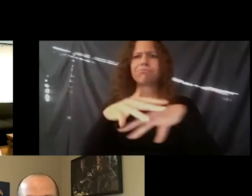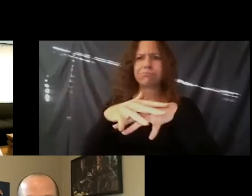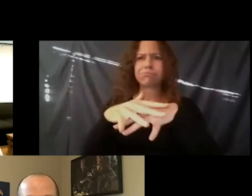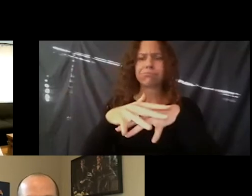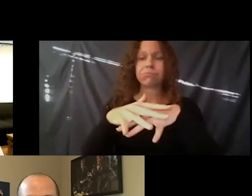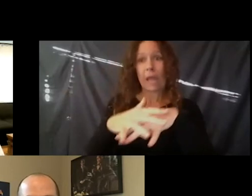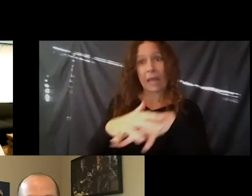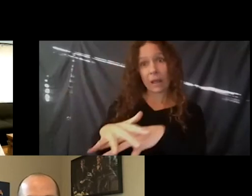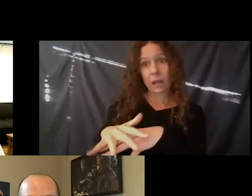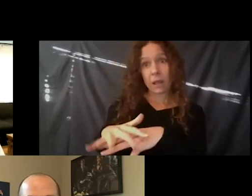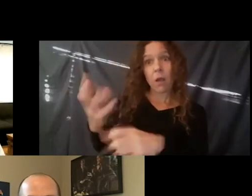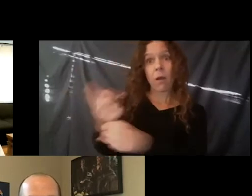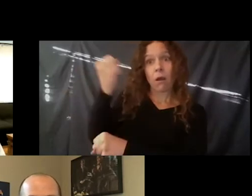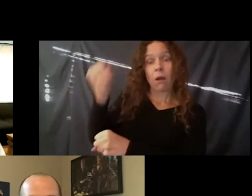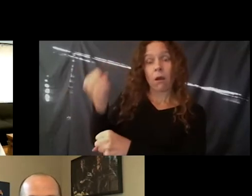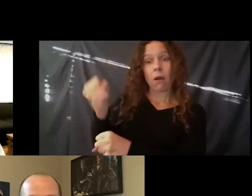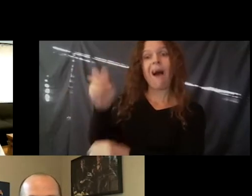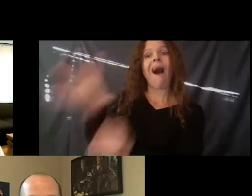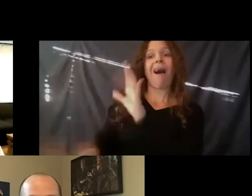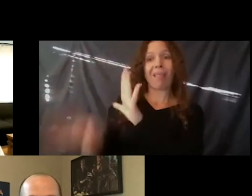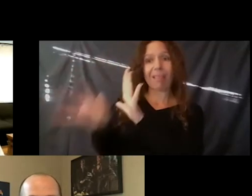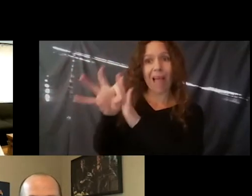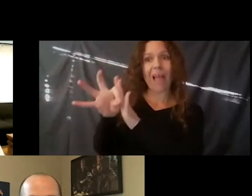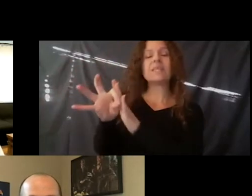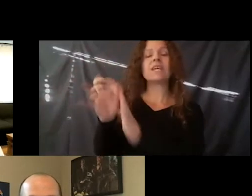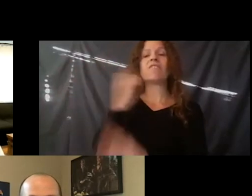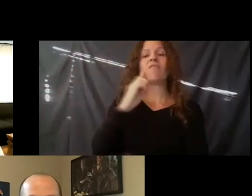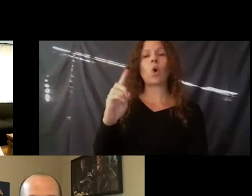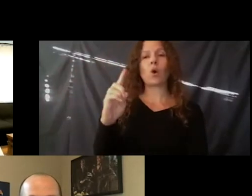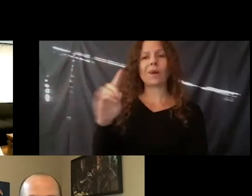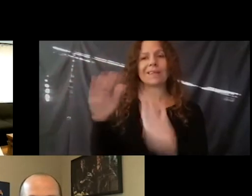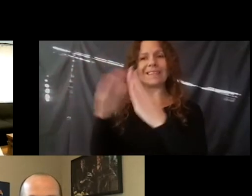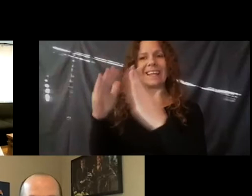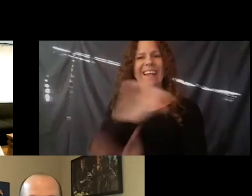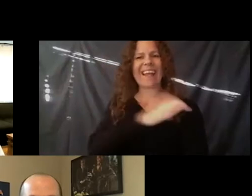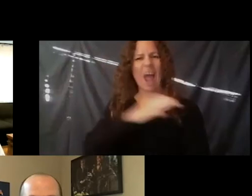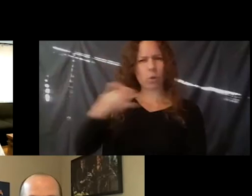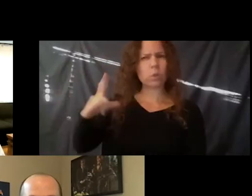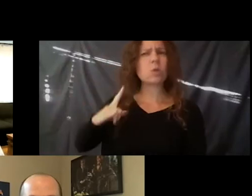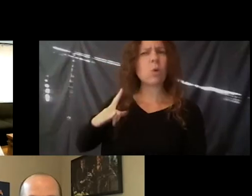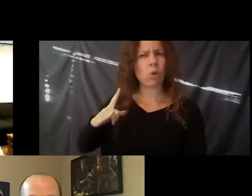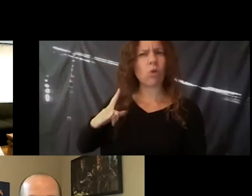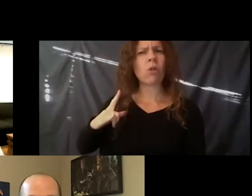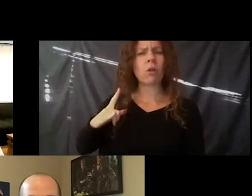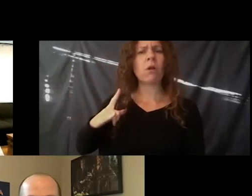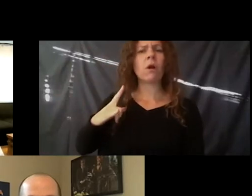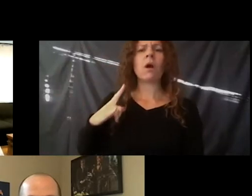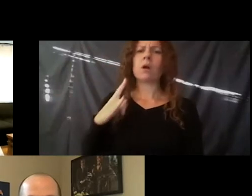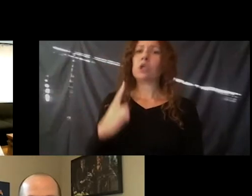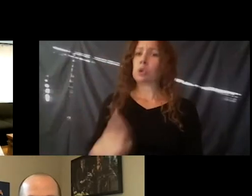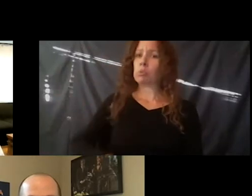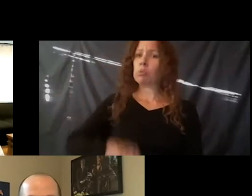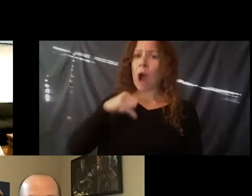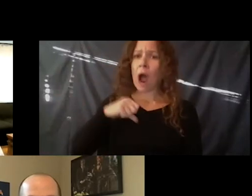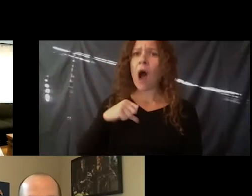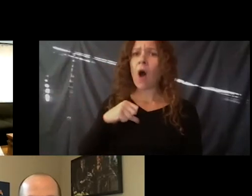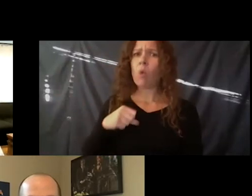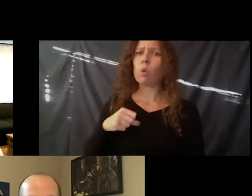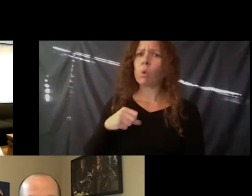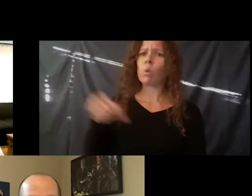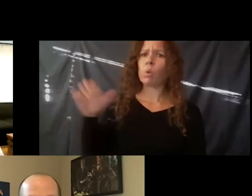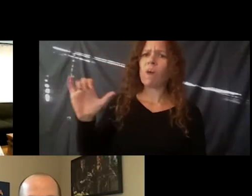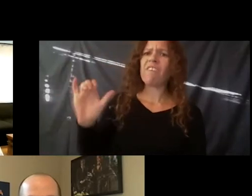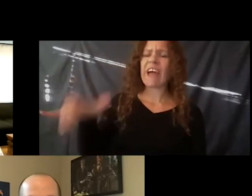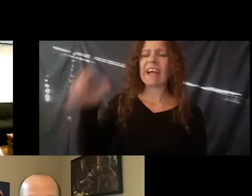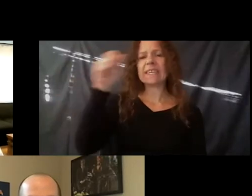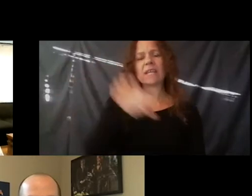elected to city council, to different city councils. So we feel very proud of that. But we also